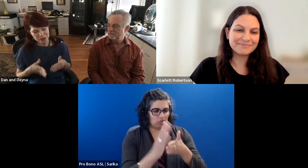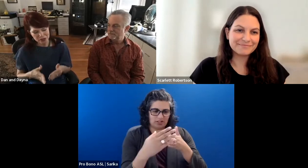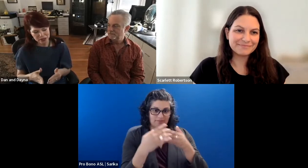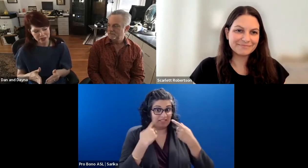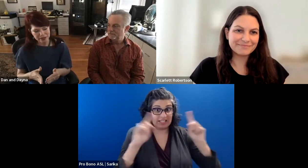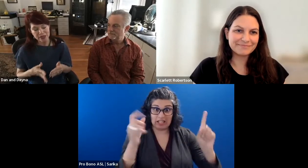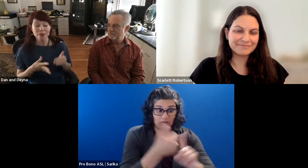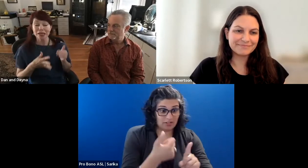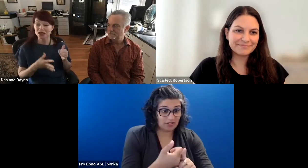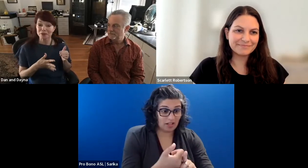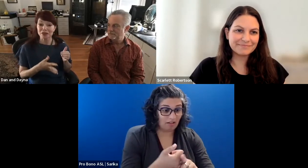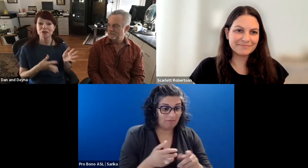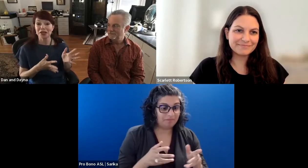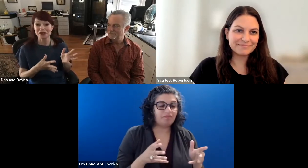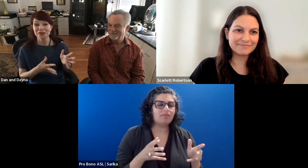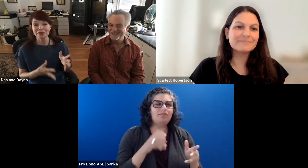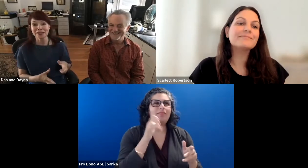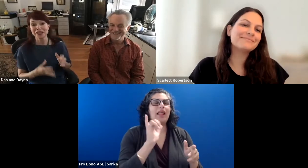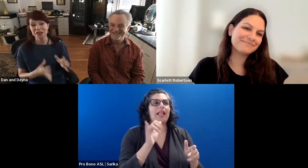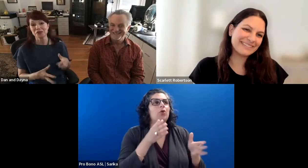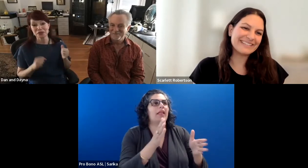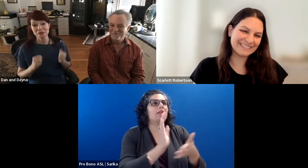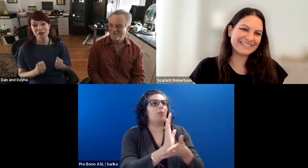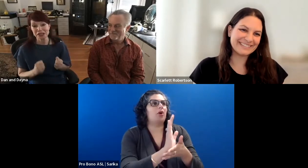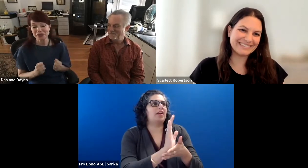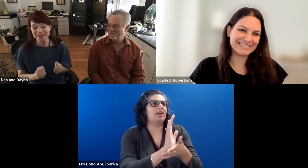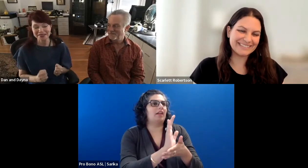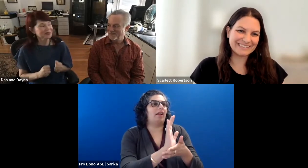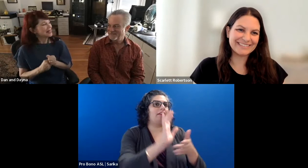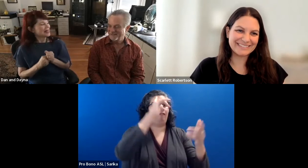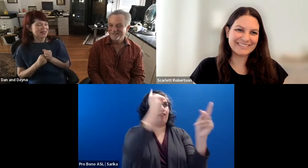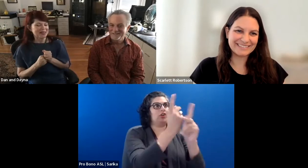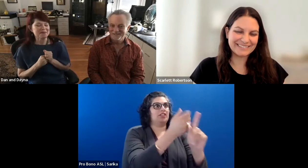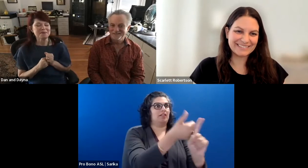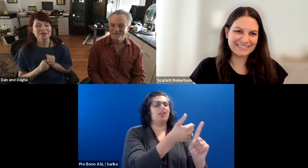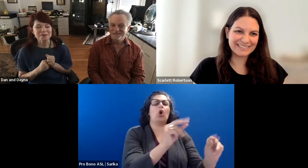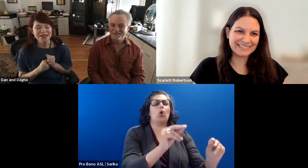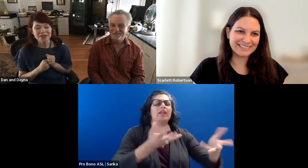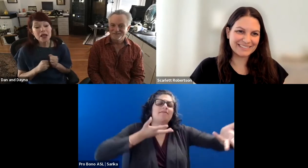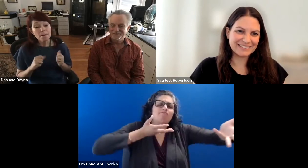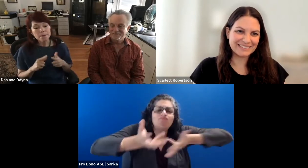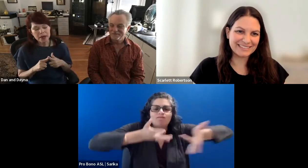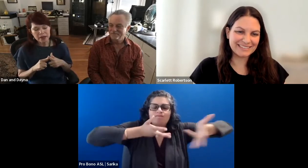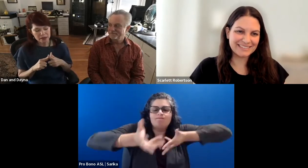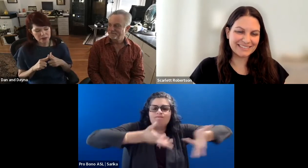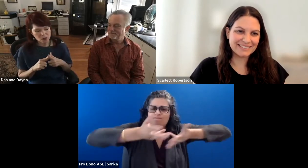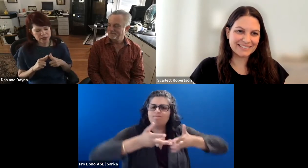film start. It's not that we let it shape itself. You can't do that, right? The editing room is a very interactive place. But